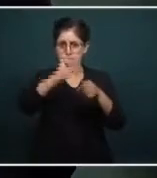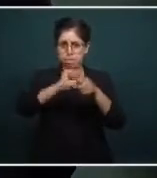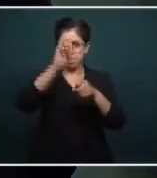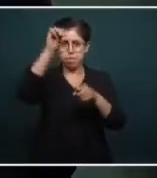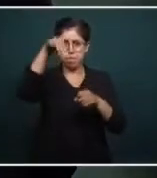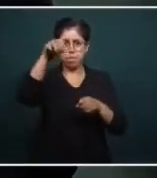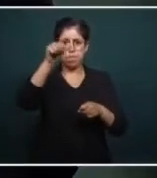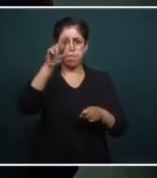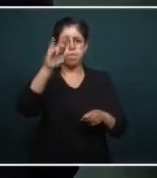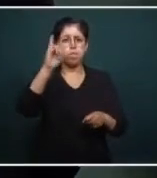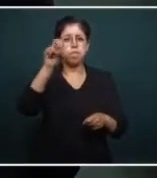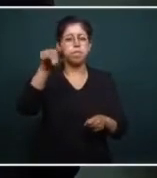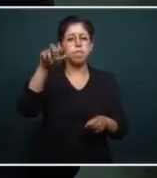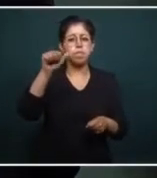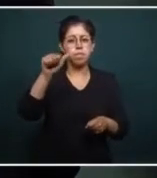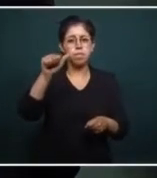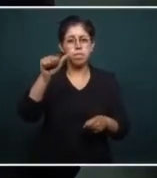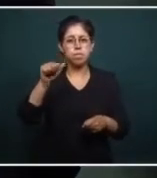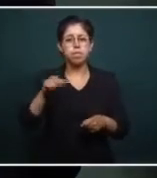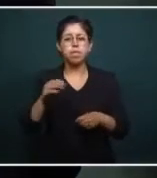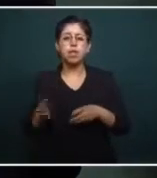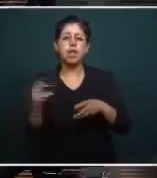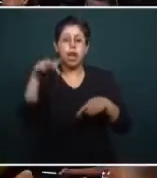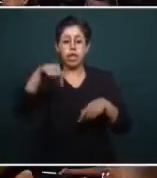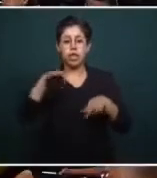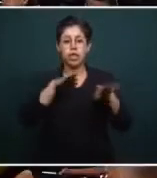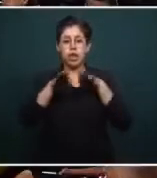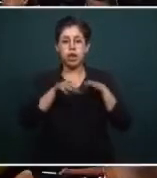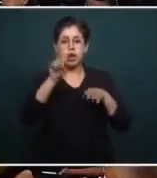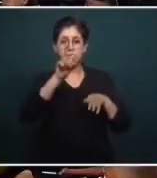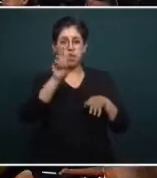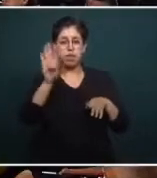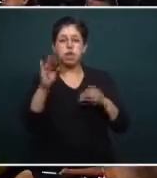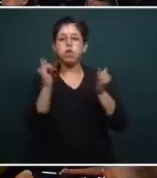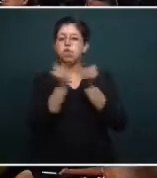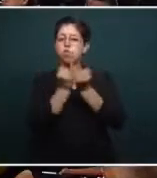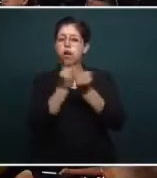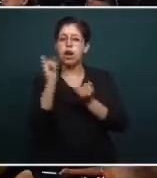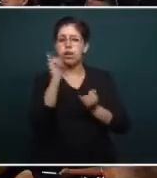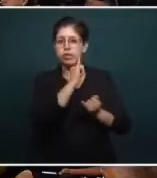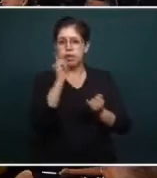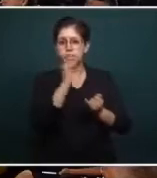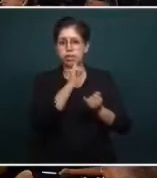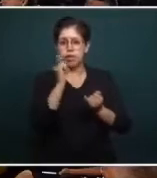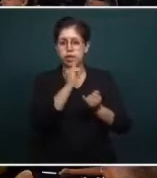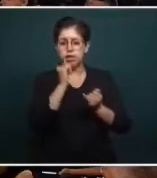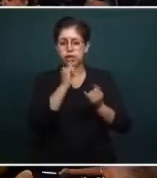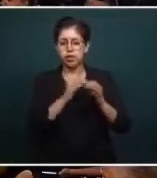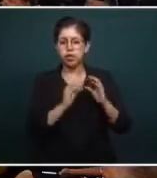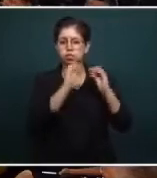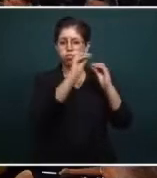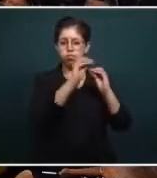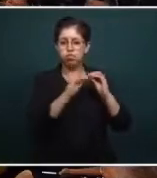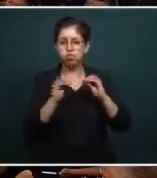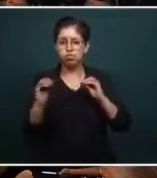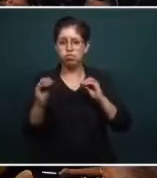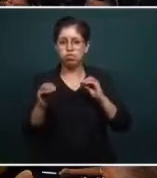mencioné, aquí en Valle de Bravo y en Iztapa de la Sal. And they're also going to have the Marines. Y adicional a esto, and additionally to